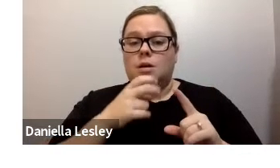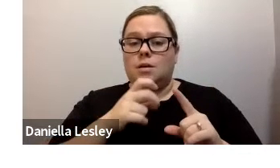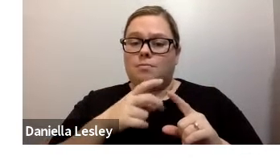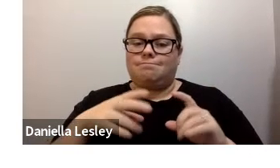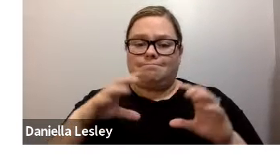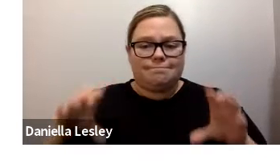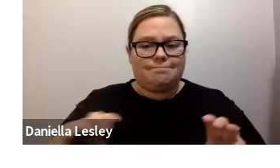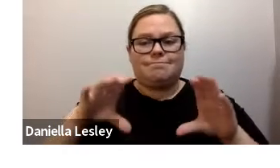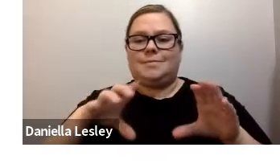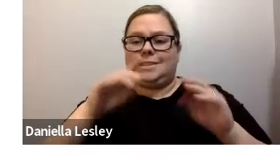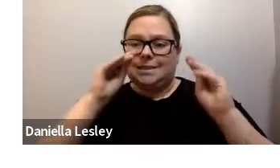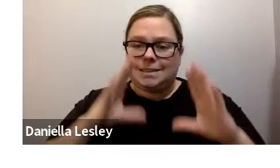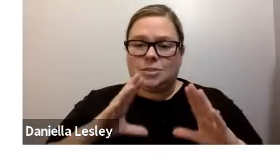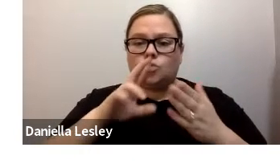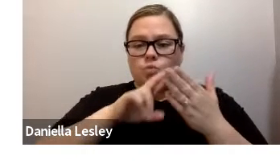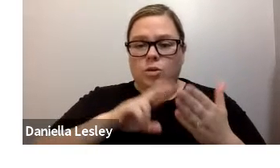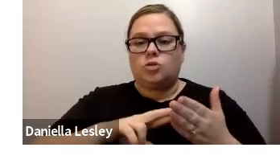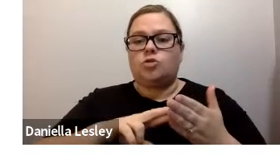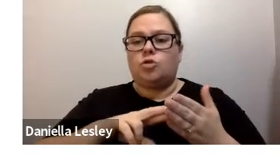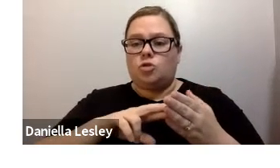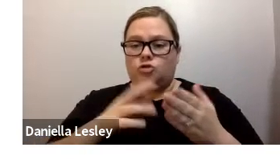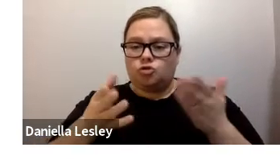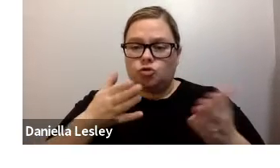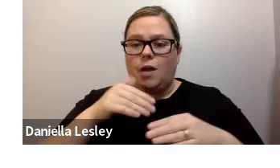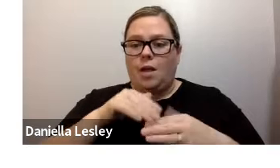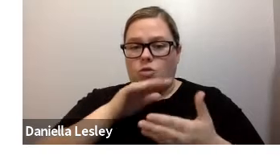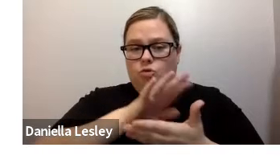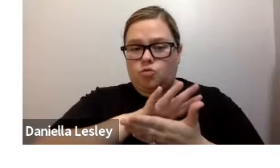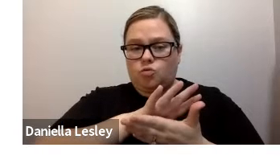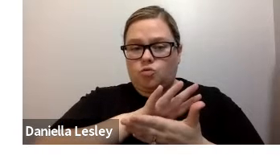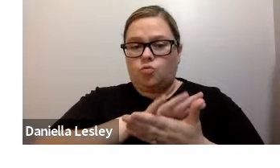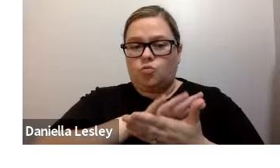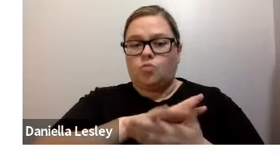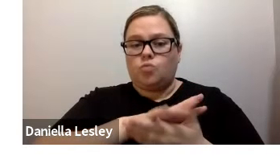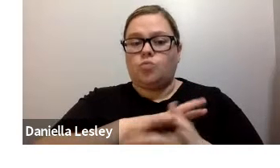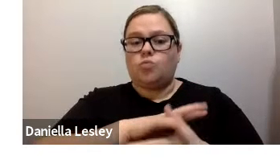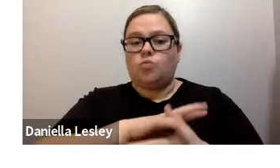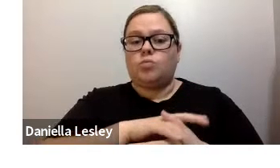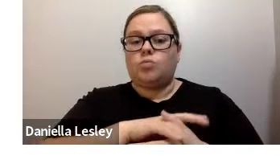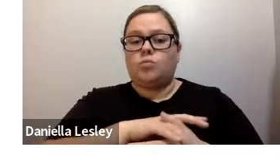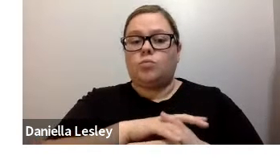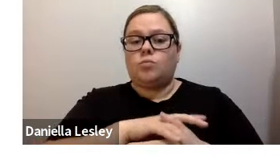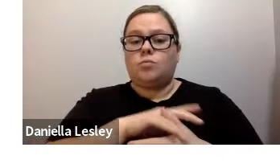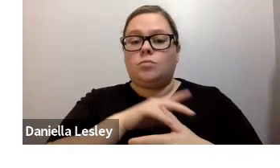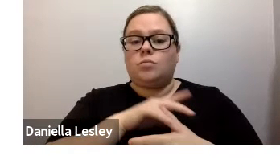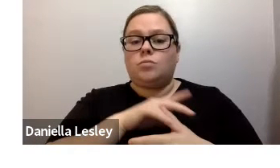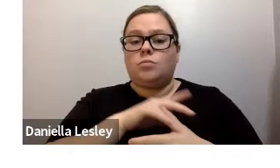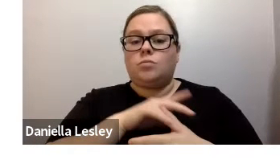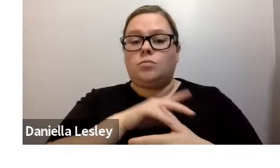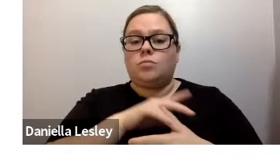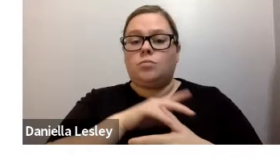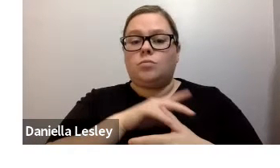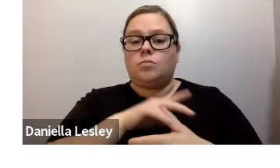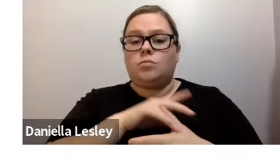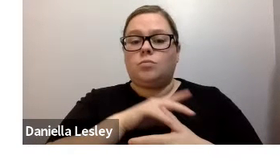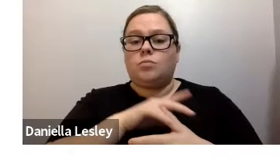teaching, research, and service in the School of Engineering at UAB. He has been a productive researcher in orthopedic injury